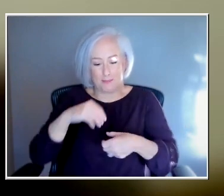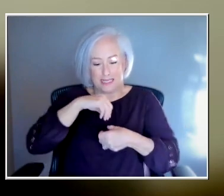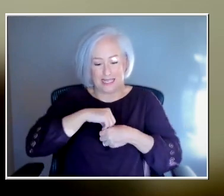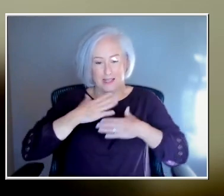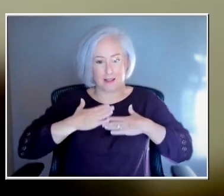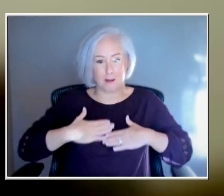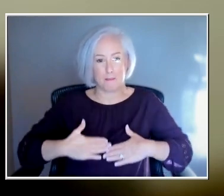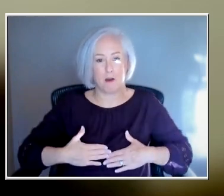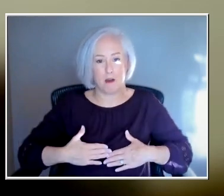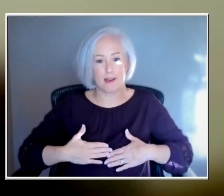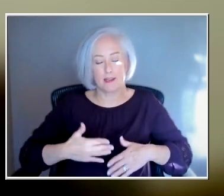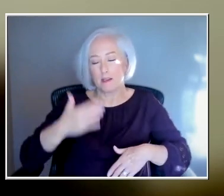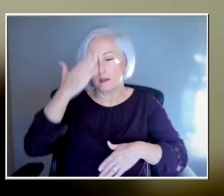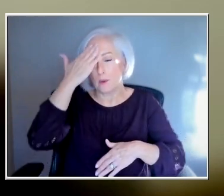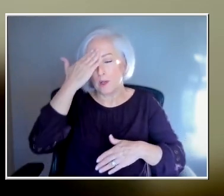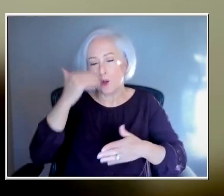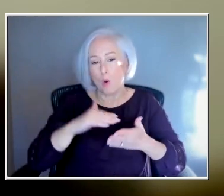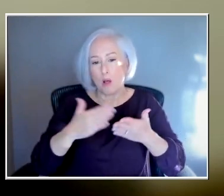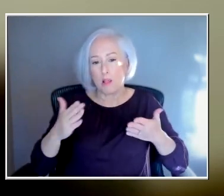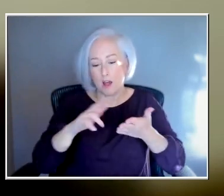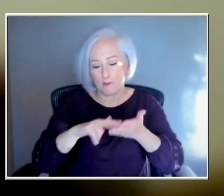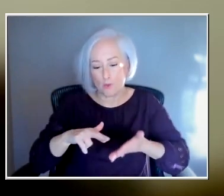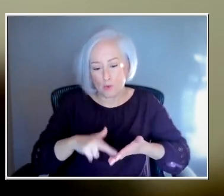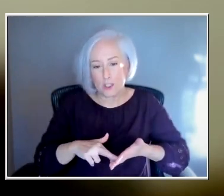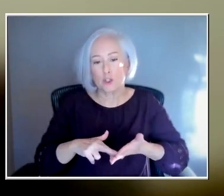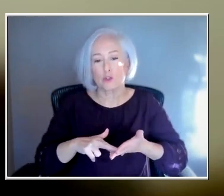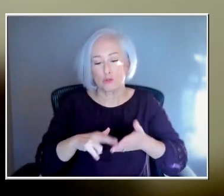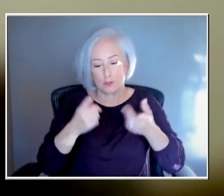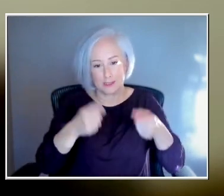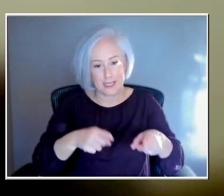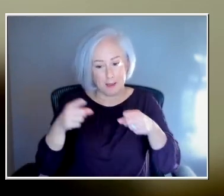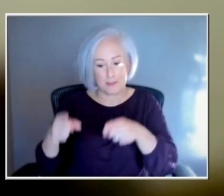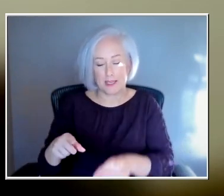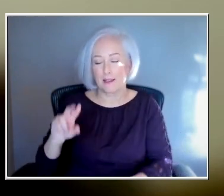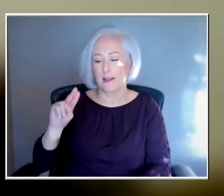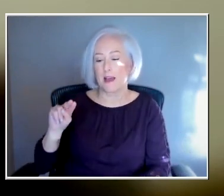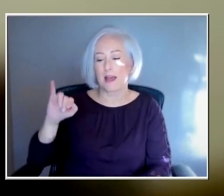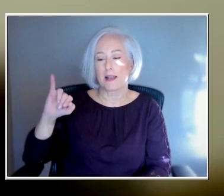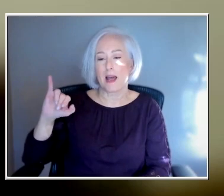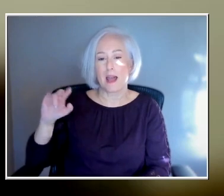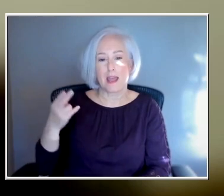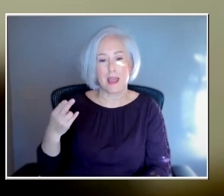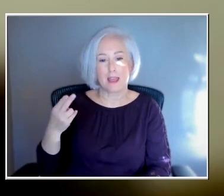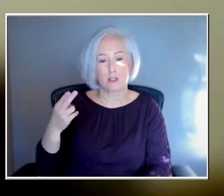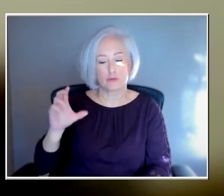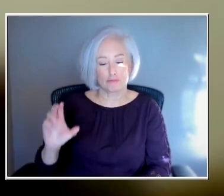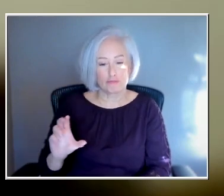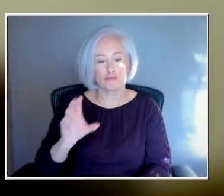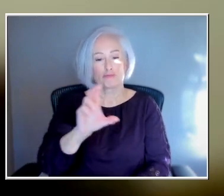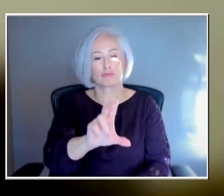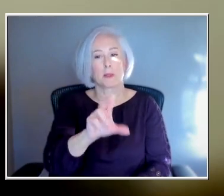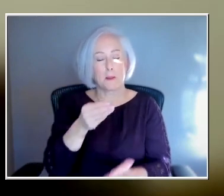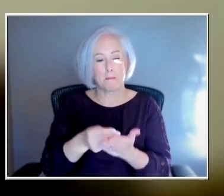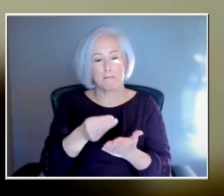of research going on. We know NIH has pledged money to it. At KU, the University of Kansas Medical Center,